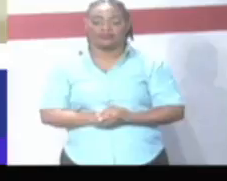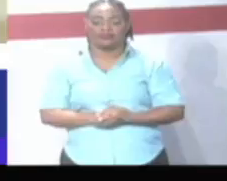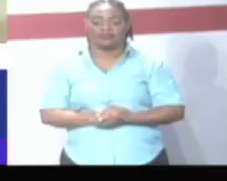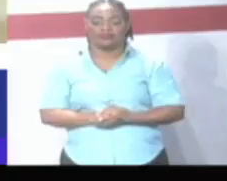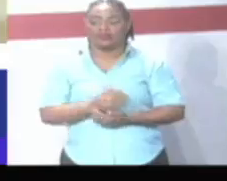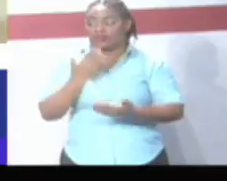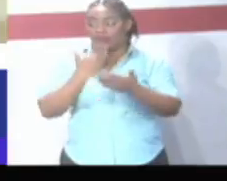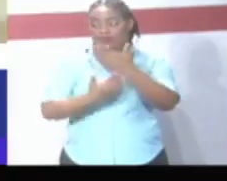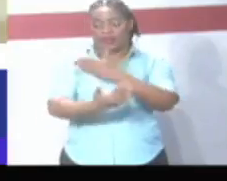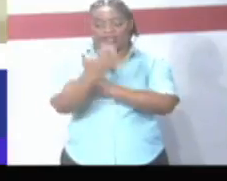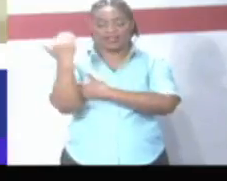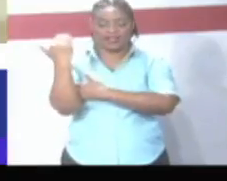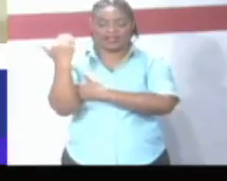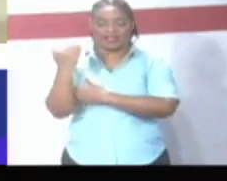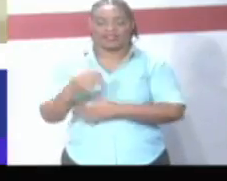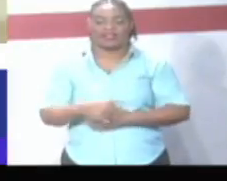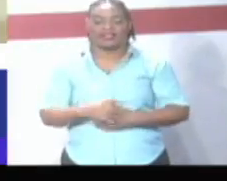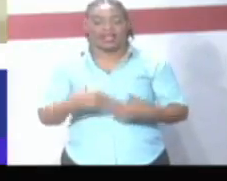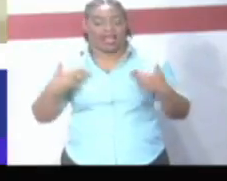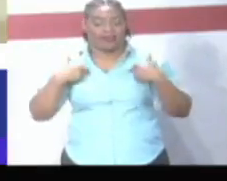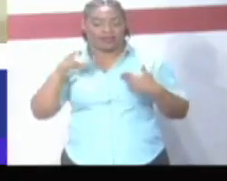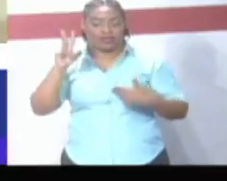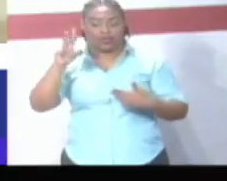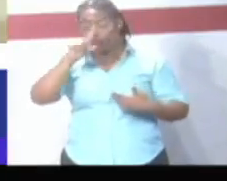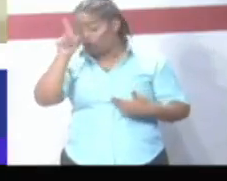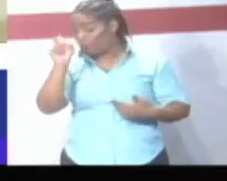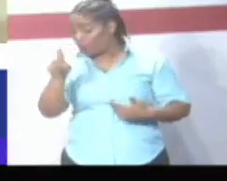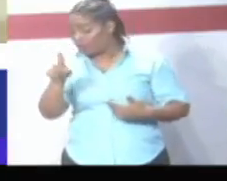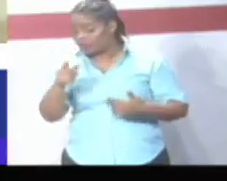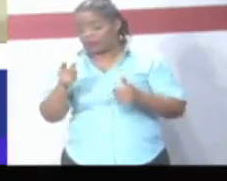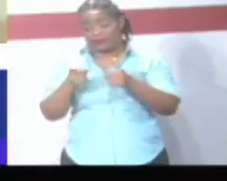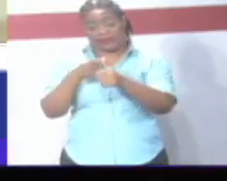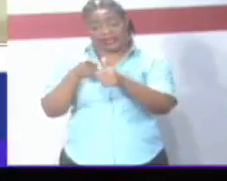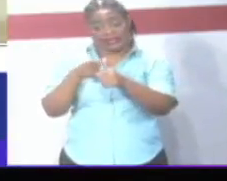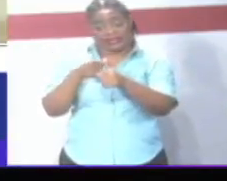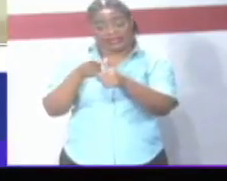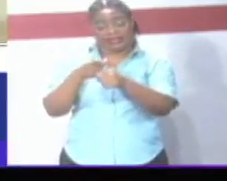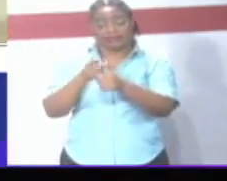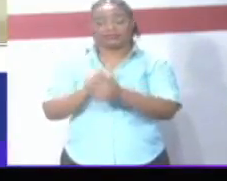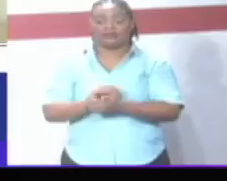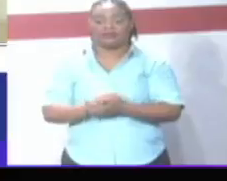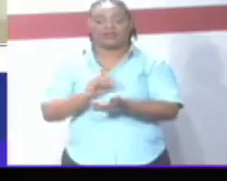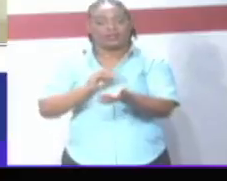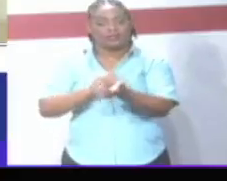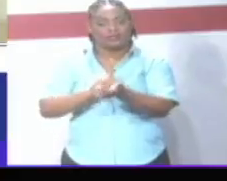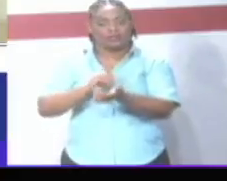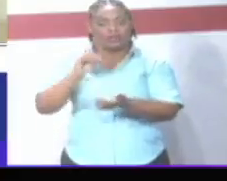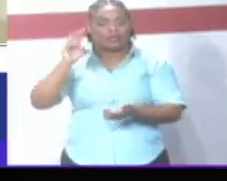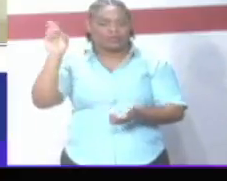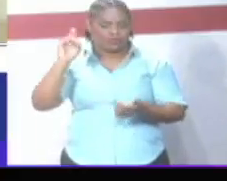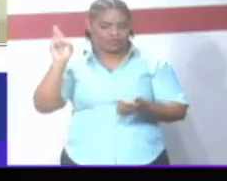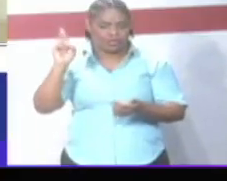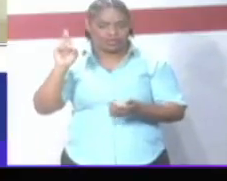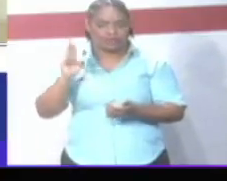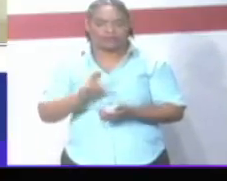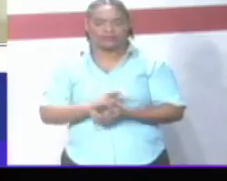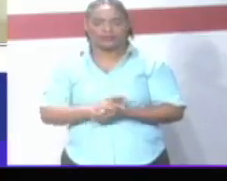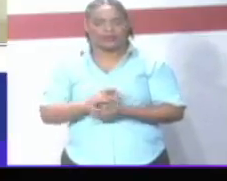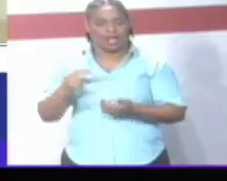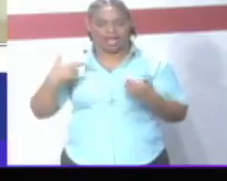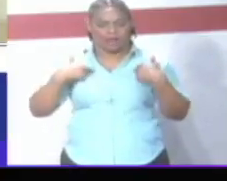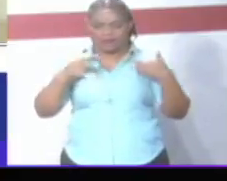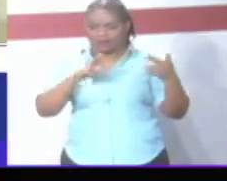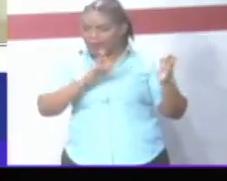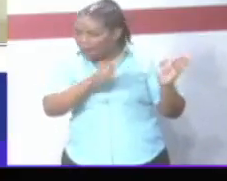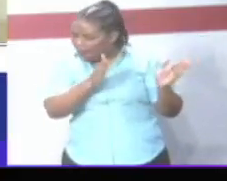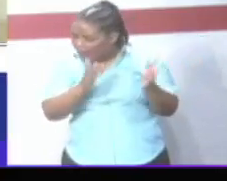IETV News. I have two quick questions. My first one would go to Dr. Richards. Dr. Richards, has preparation begun for